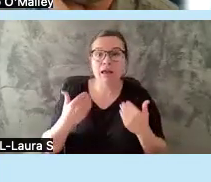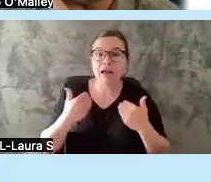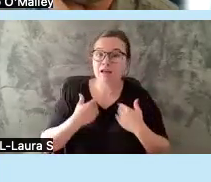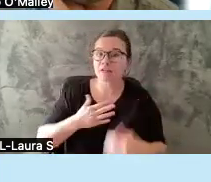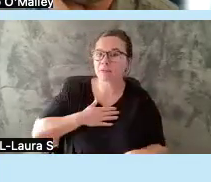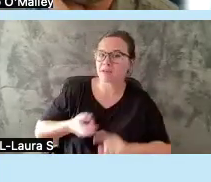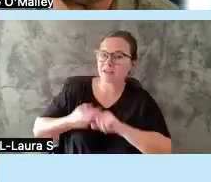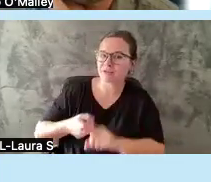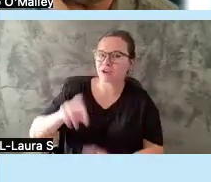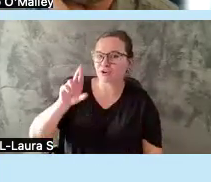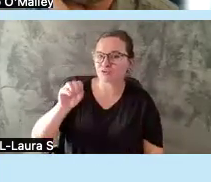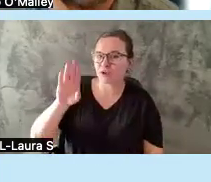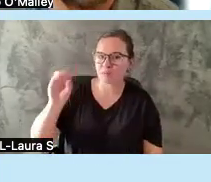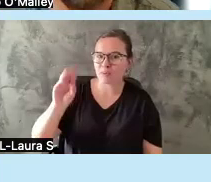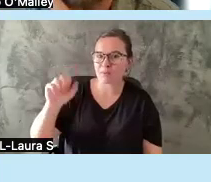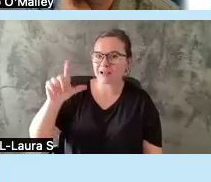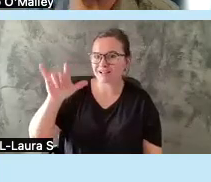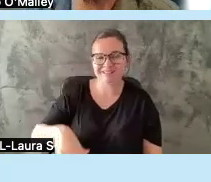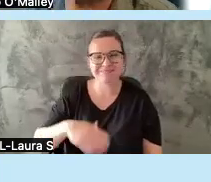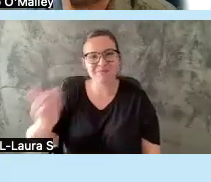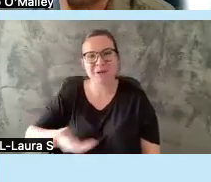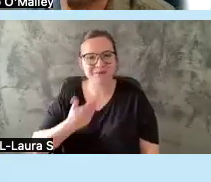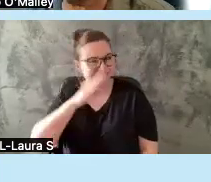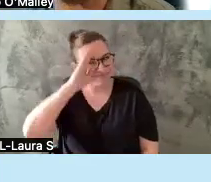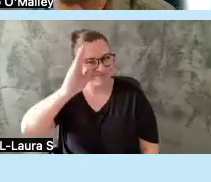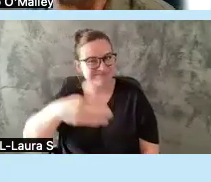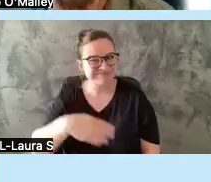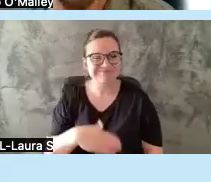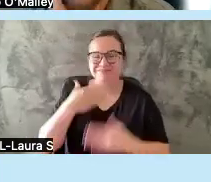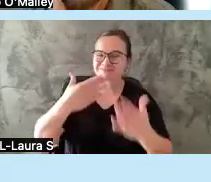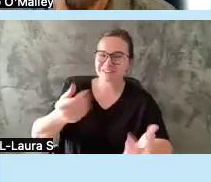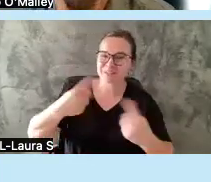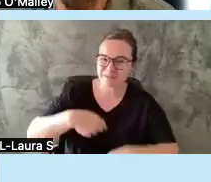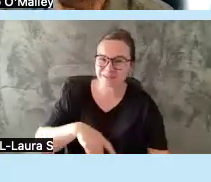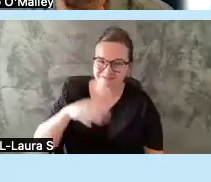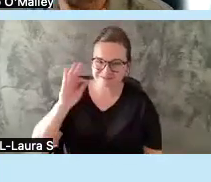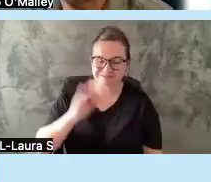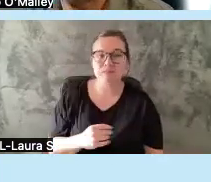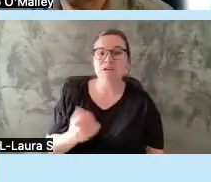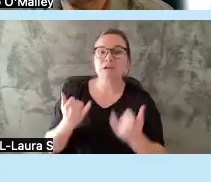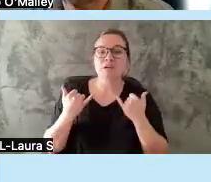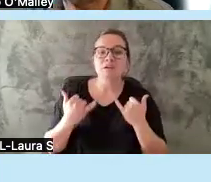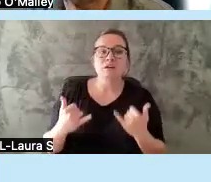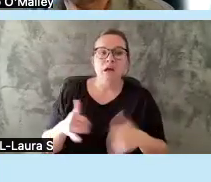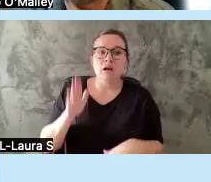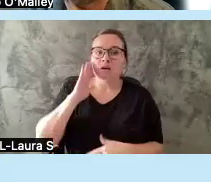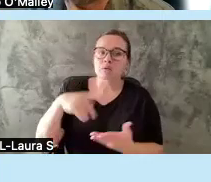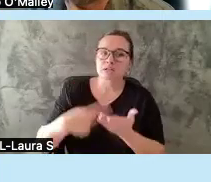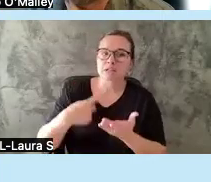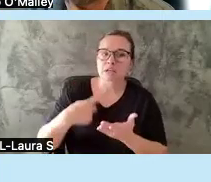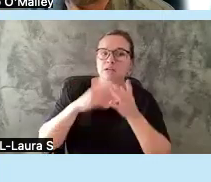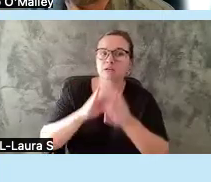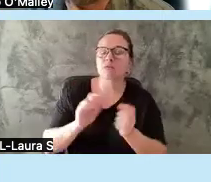buddy Rob O'Malley. Welcome, Rob. Hello, good to Thanks be for here. coming. Yeah, so today we're going to Yes. be talking about how